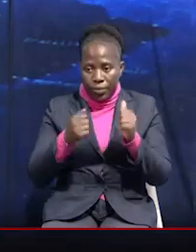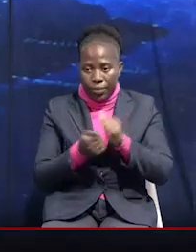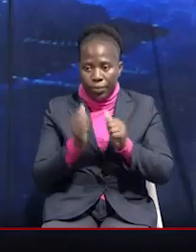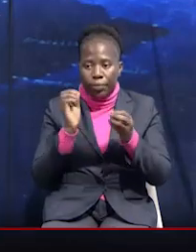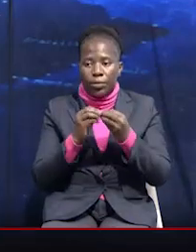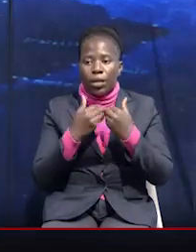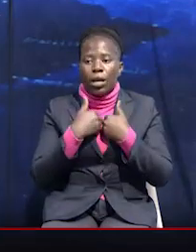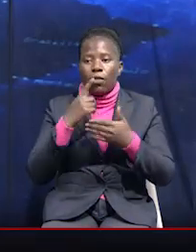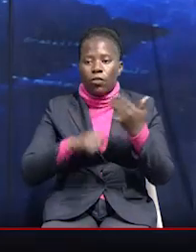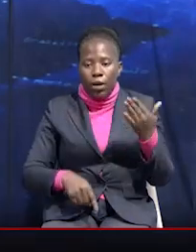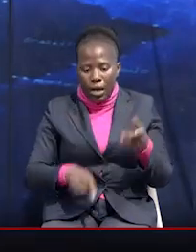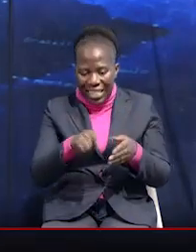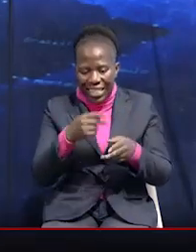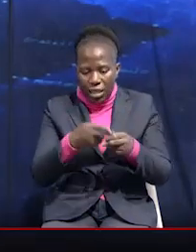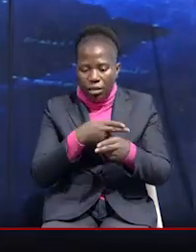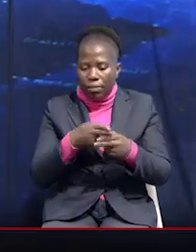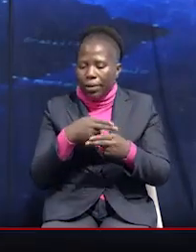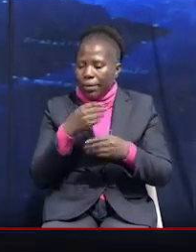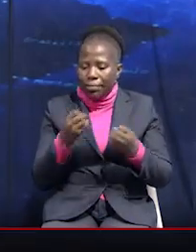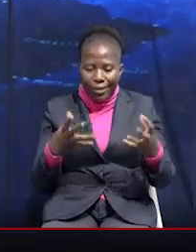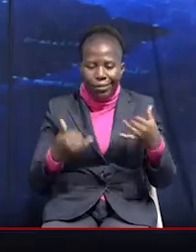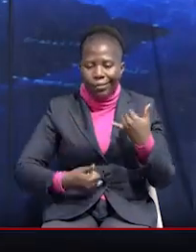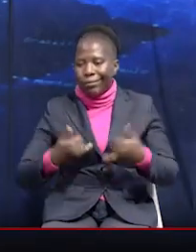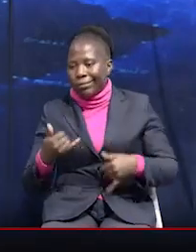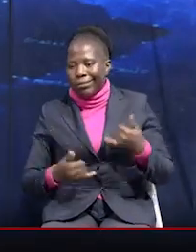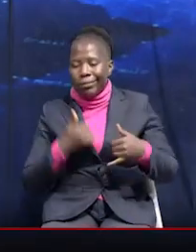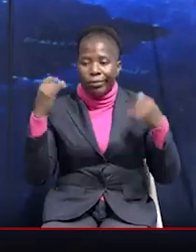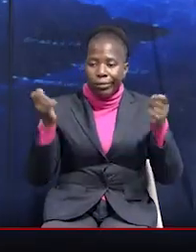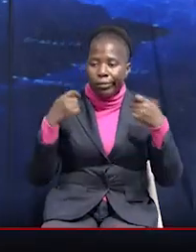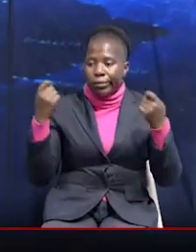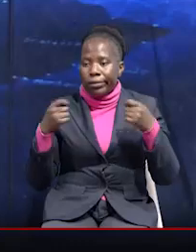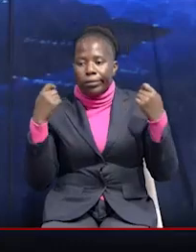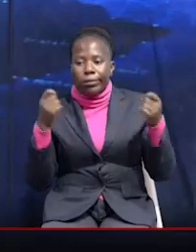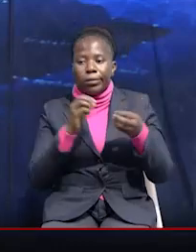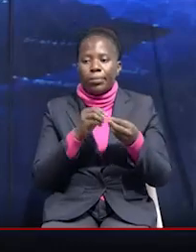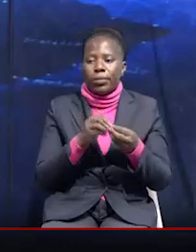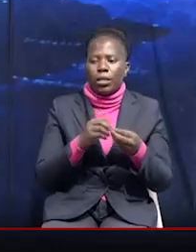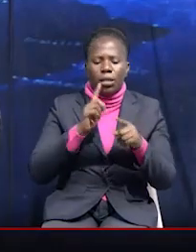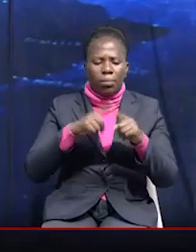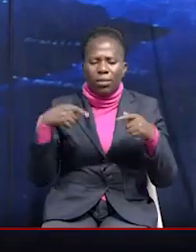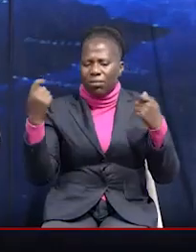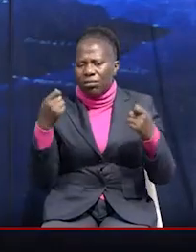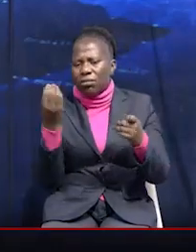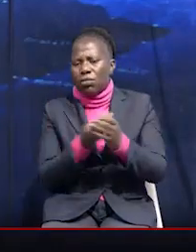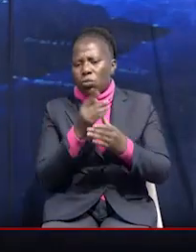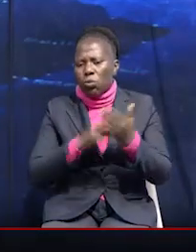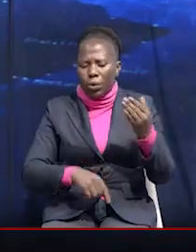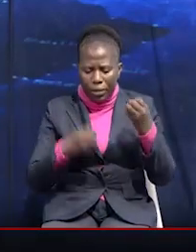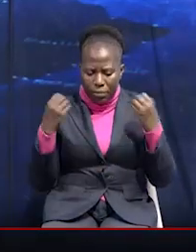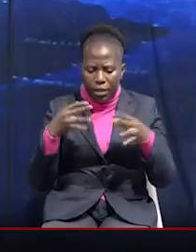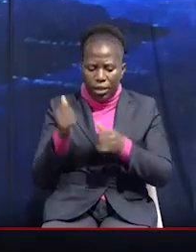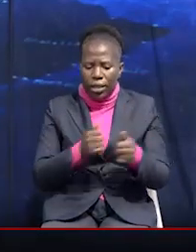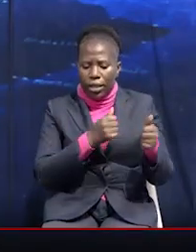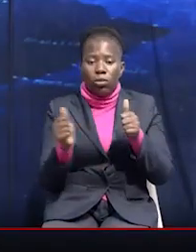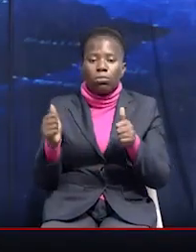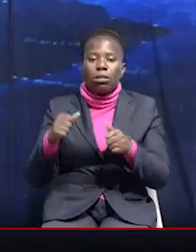an entertainment month in short, but with its own package of that entertainment, it comes with a lot of activities around